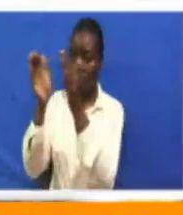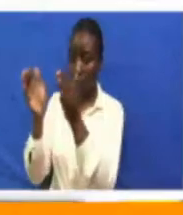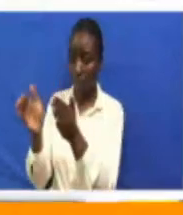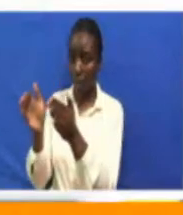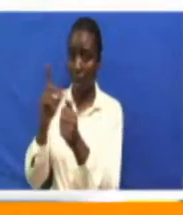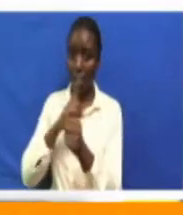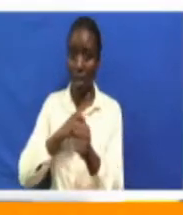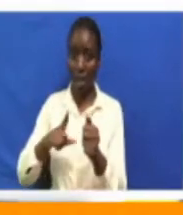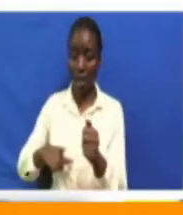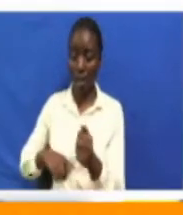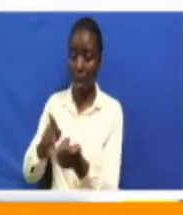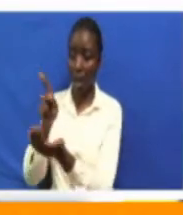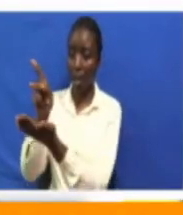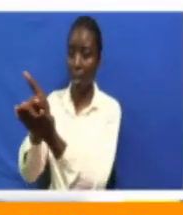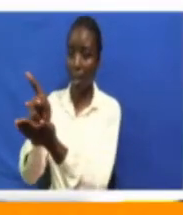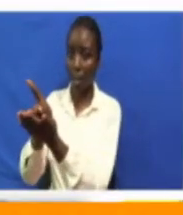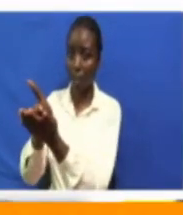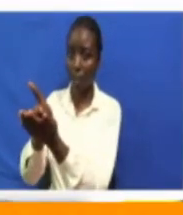is okay